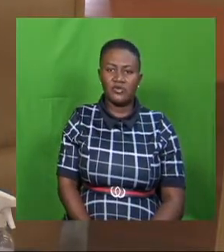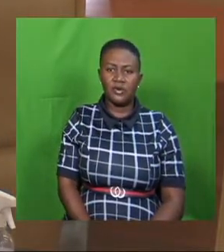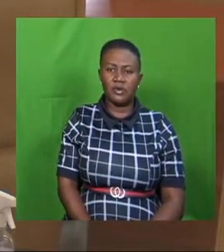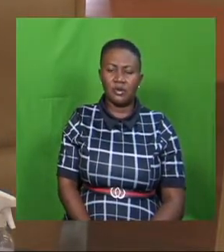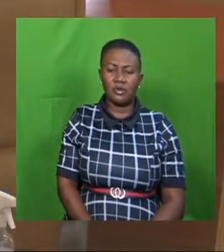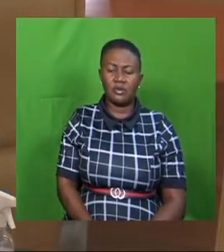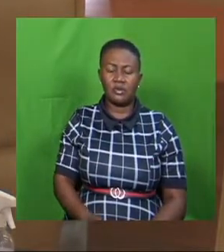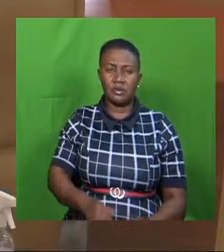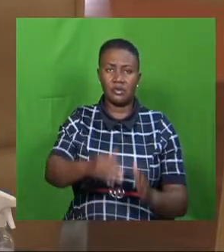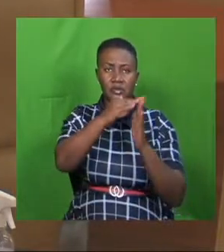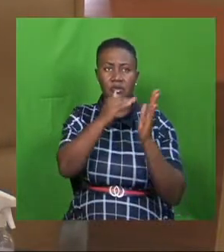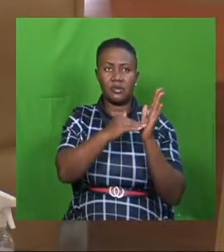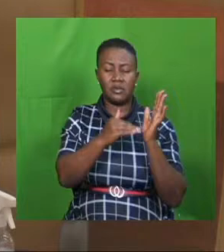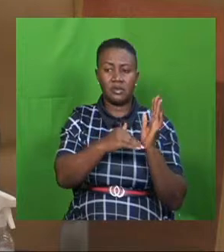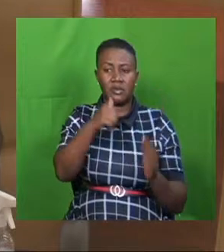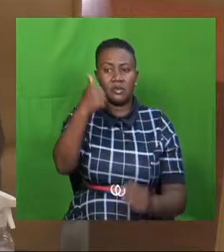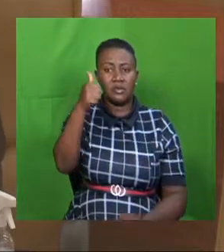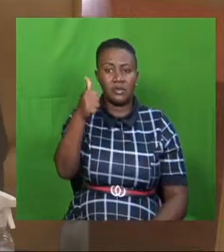paper. Speaker, with respect.